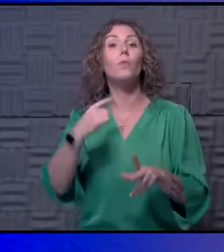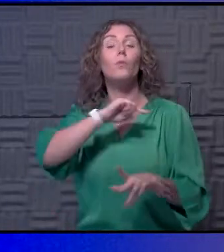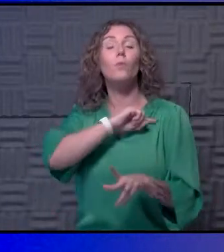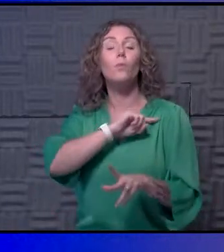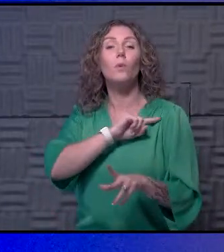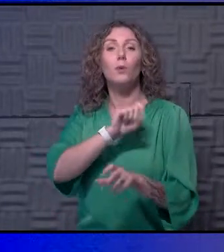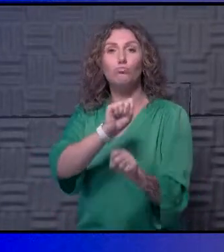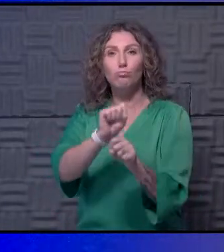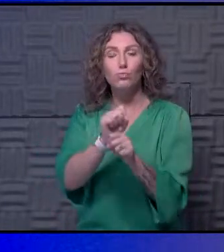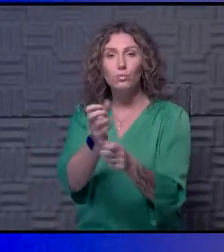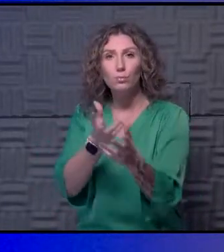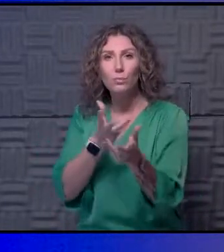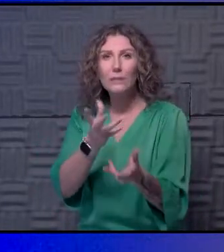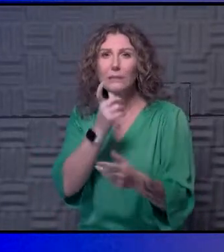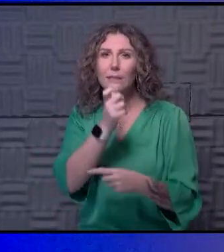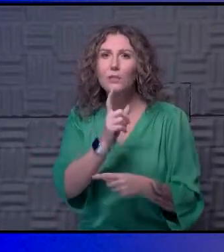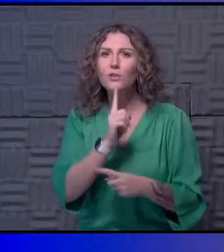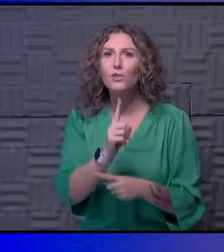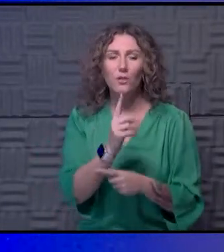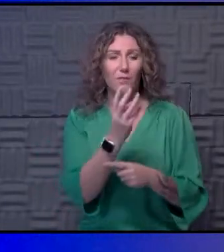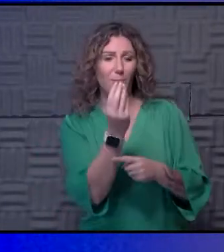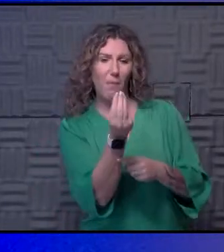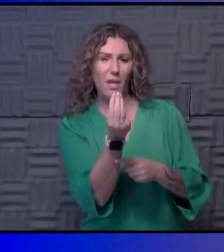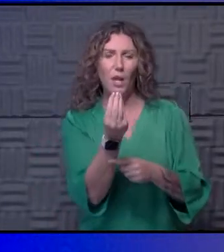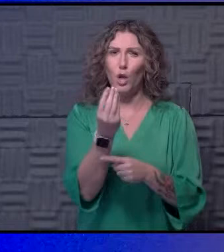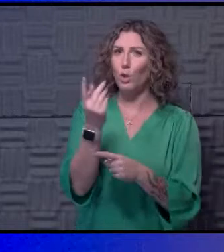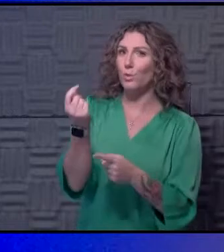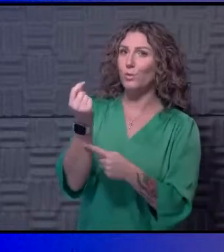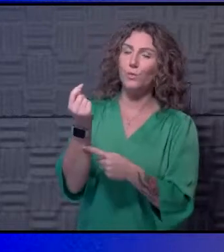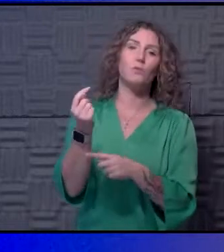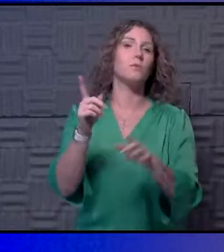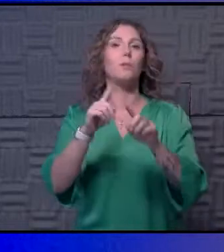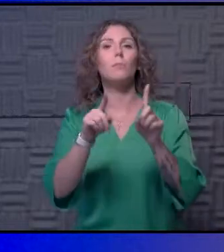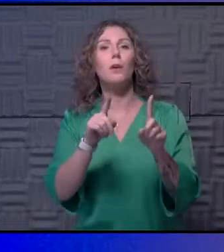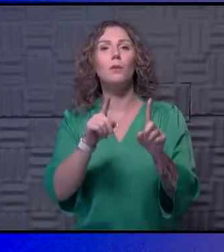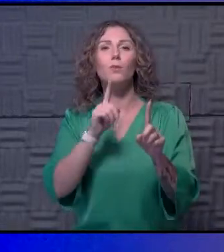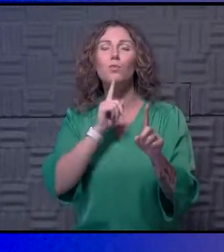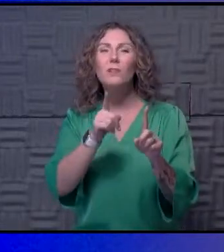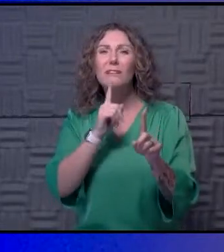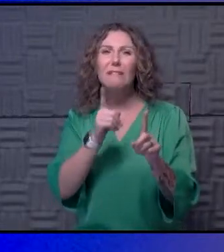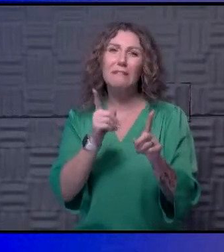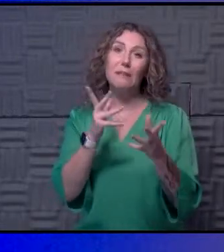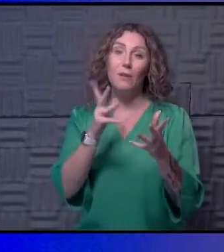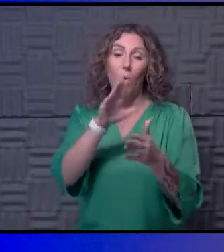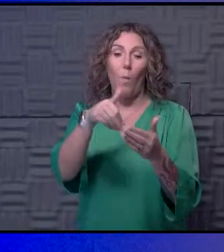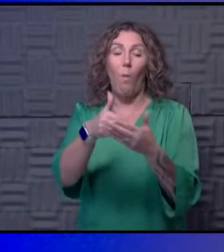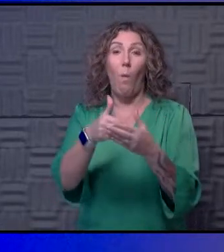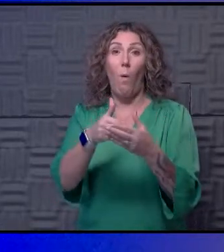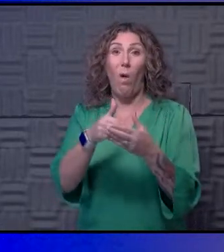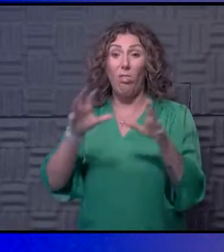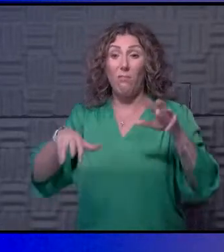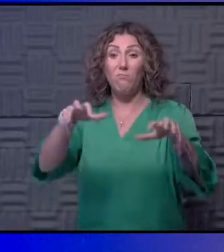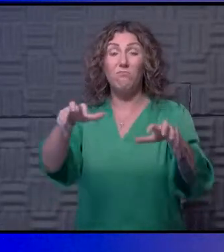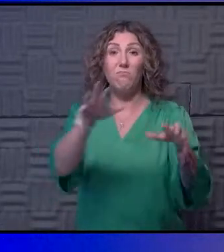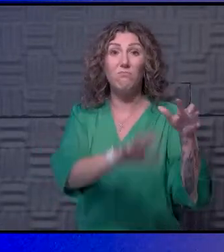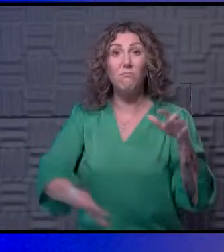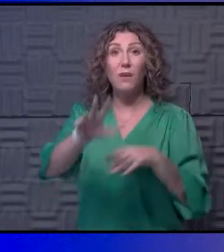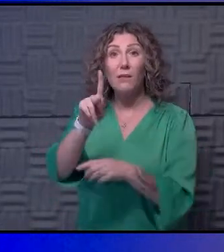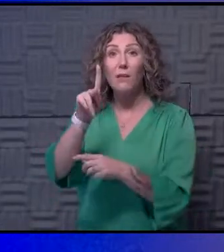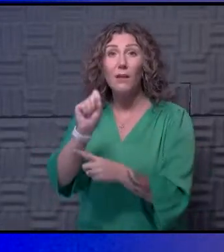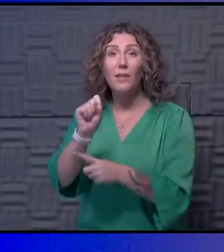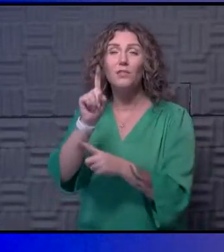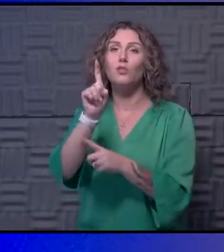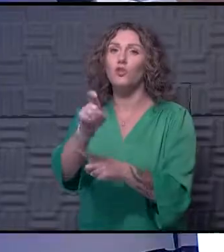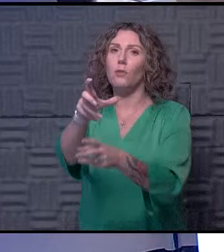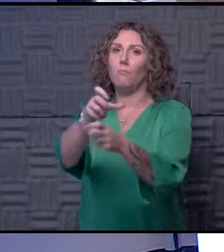Again, not sure if it will be Monday or Tuesday, but really by Monday or Tuesday, all the sites in Kansas should have their